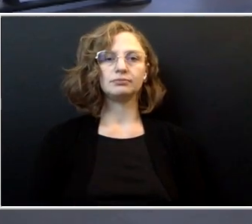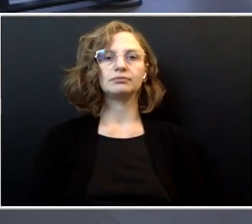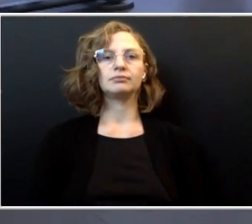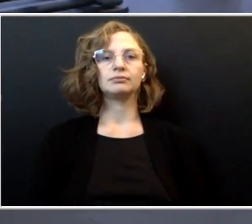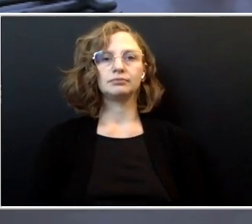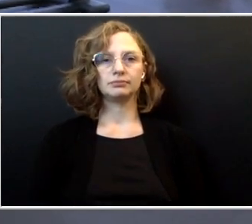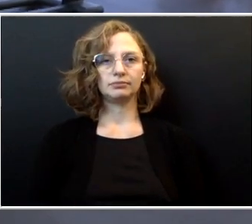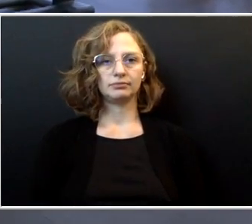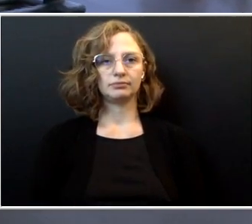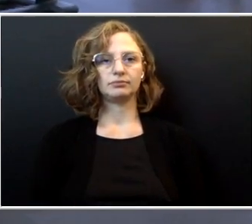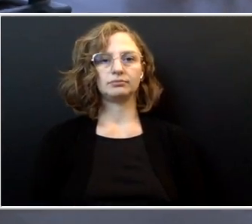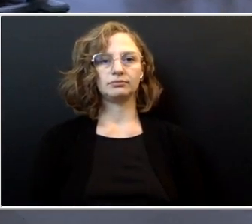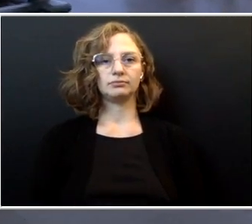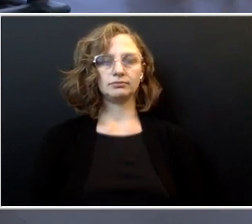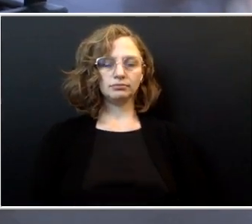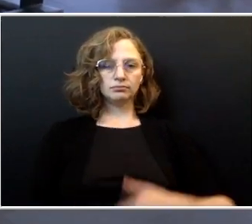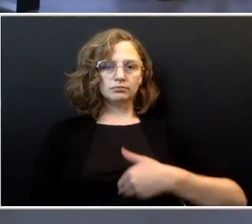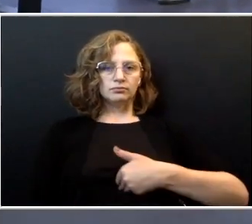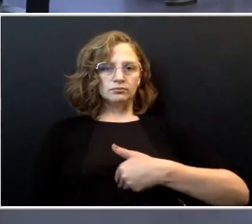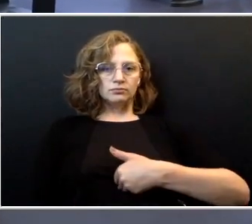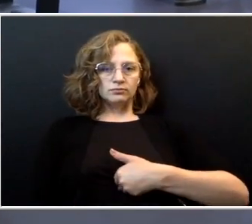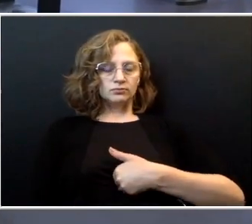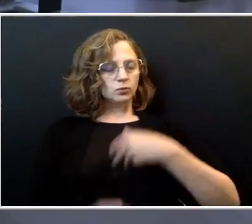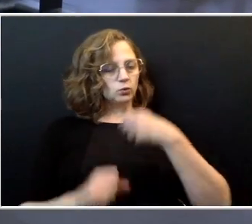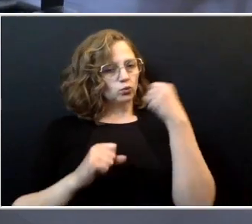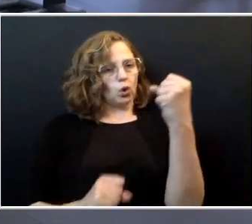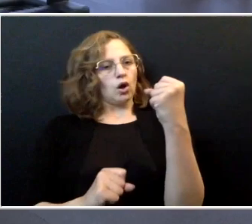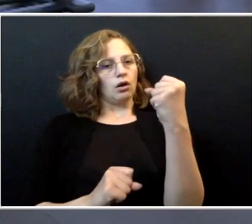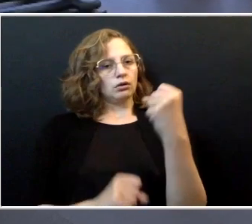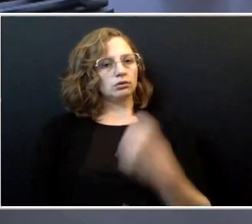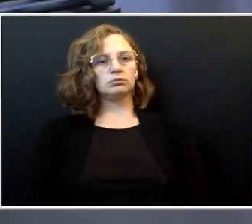keeping your core strong, working on